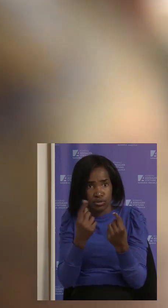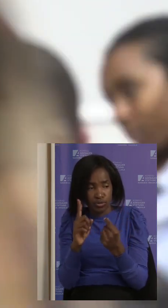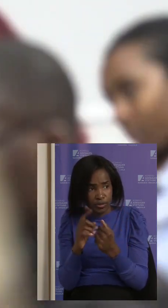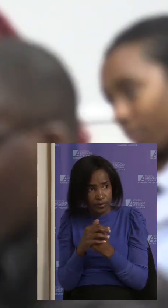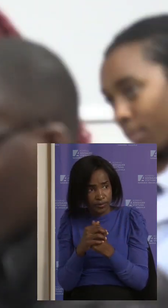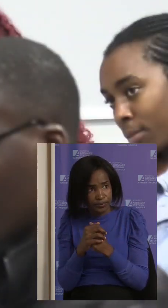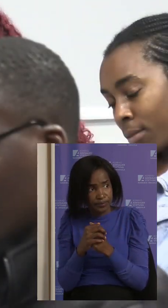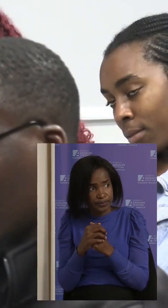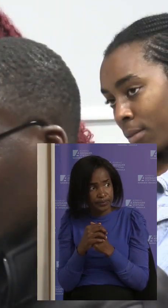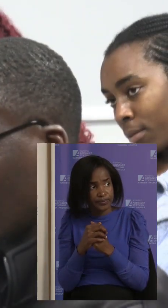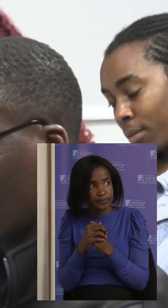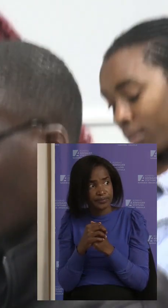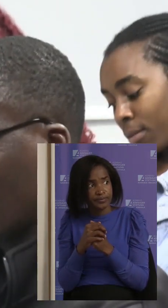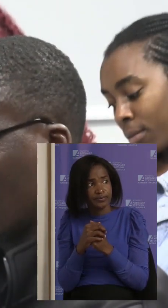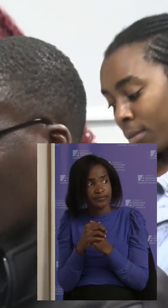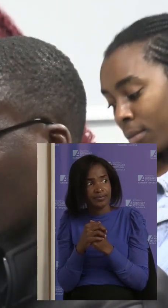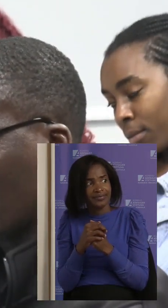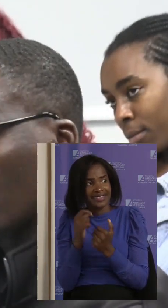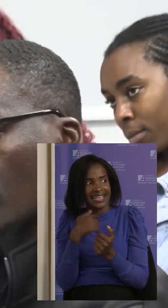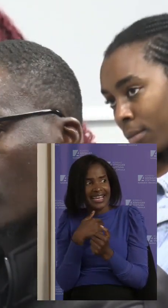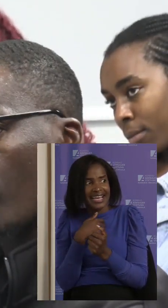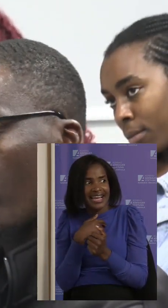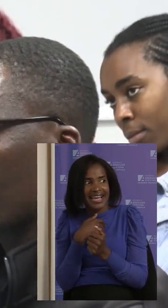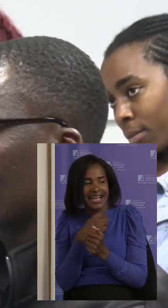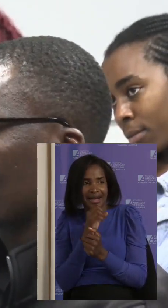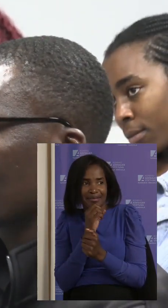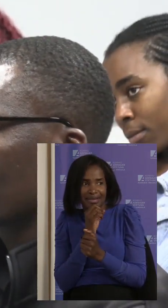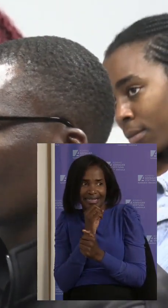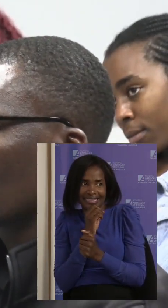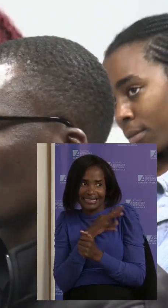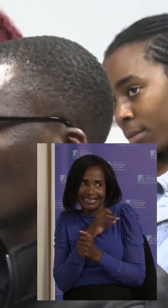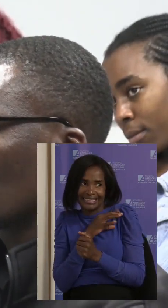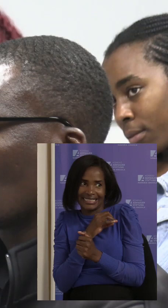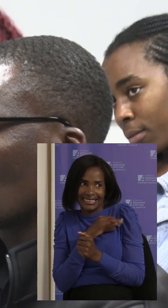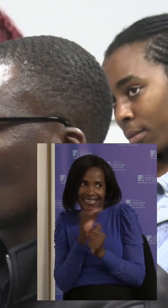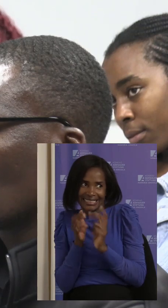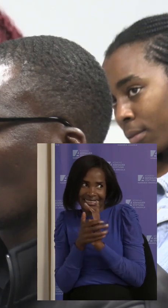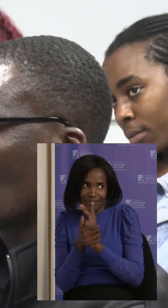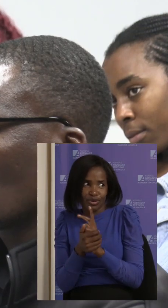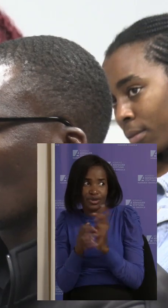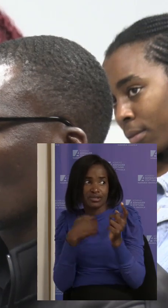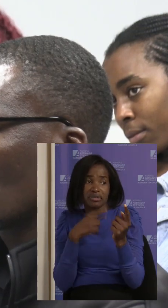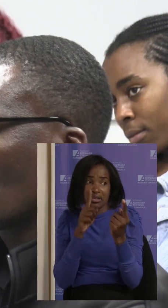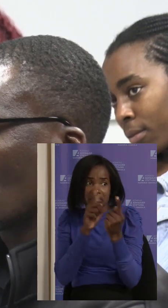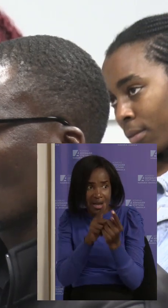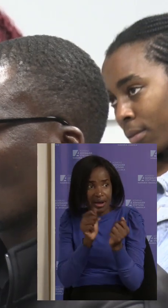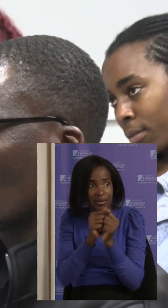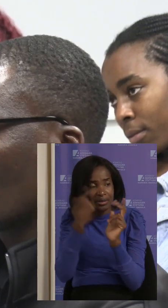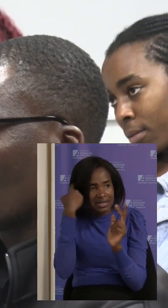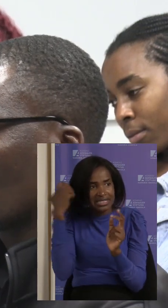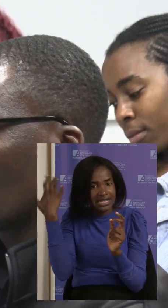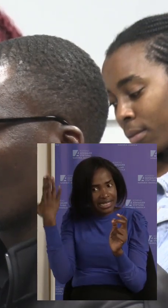just very, very, very hesitant now to talk about leaders because I actually engage them.